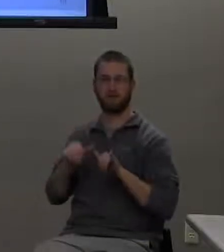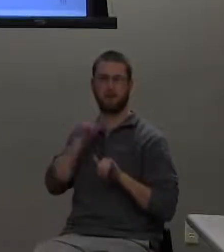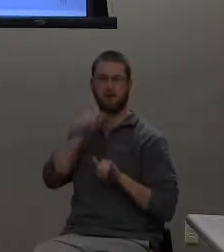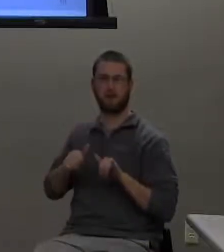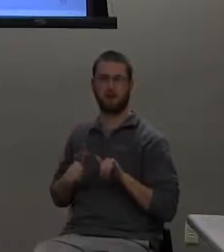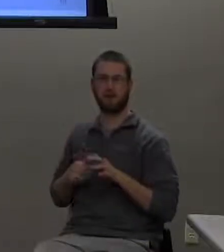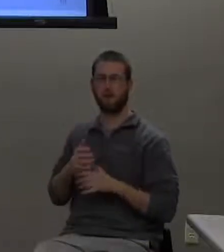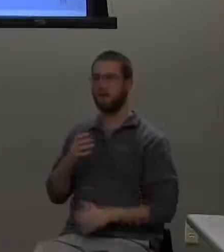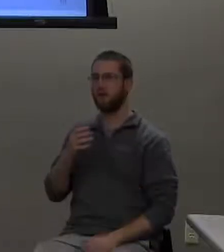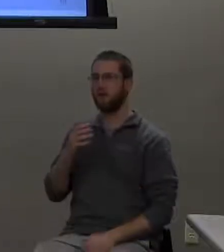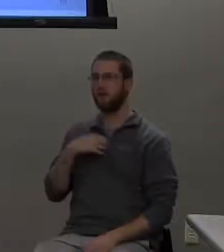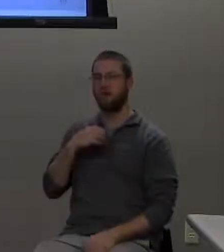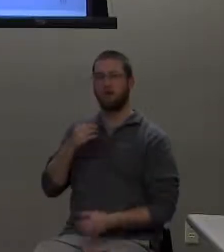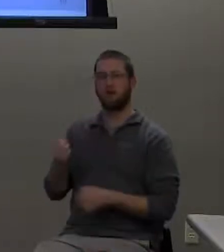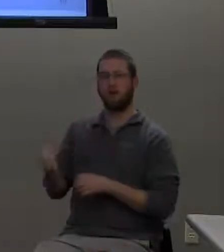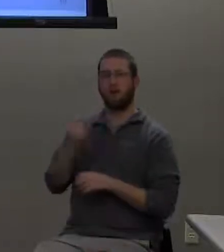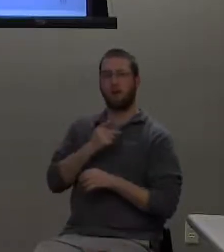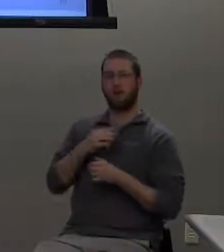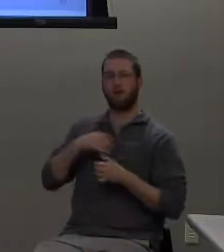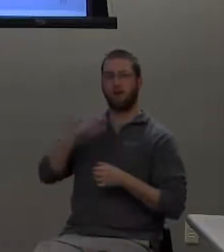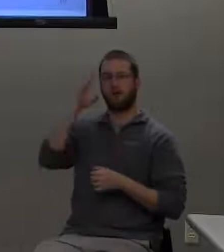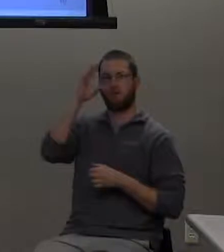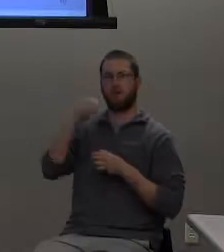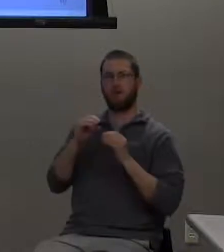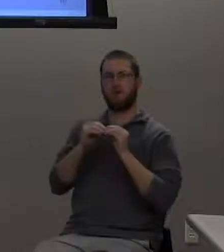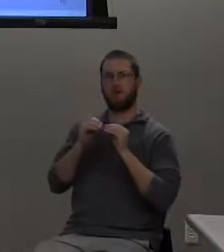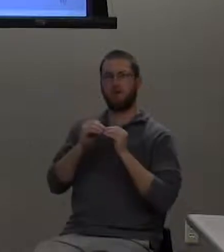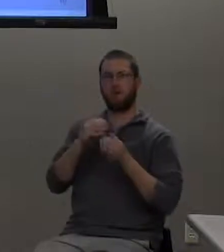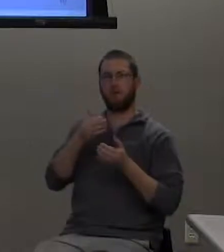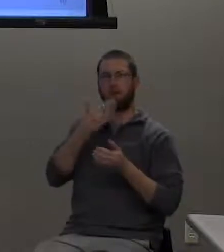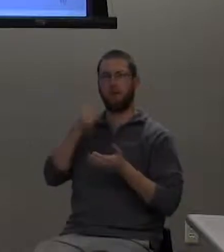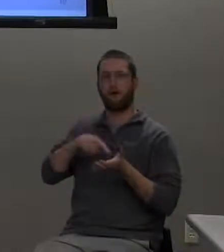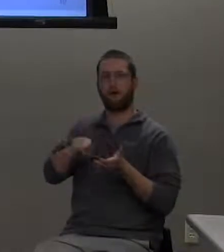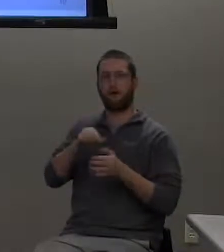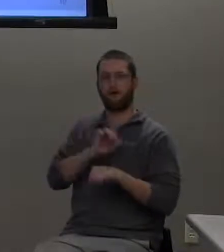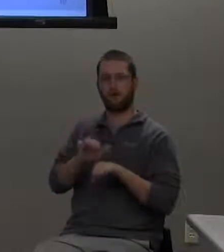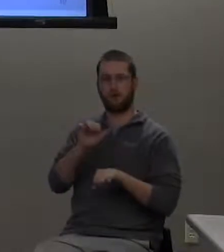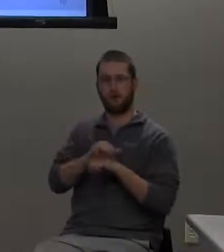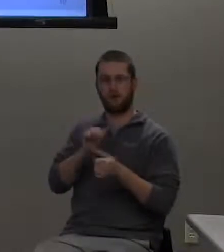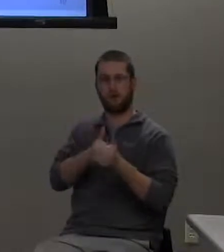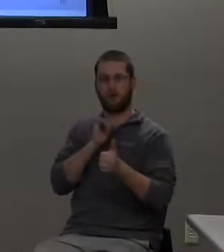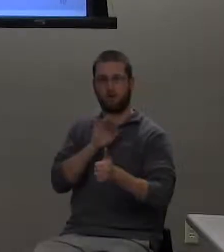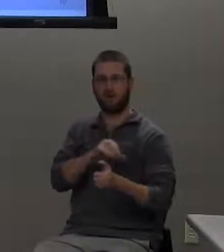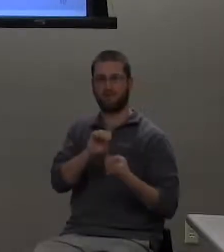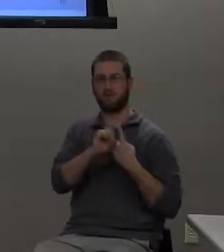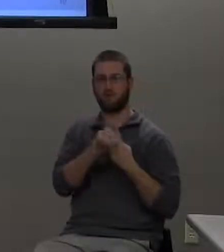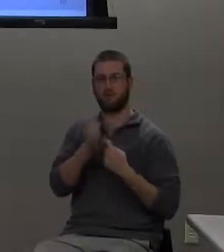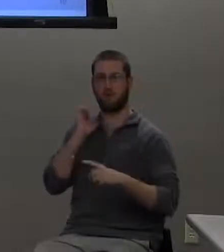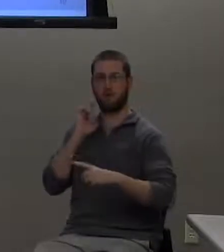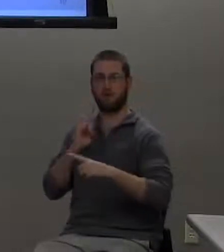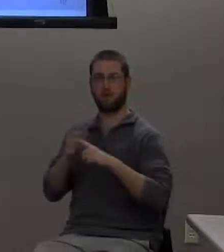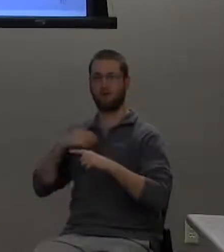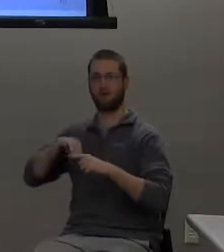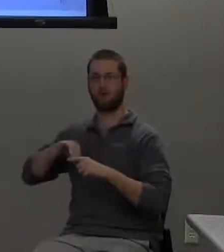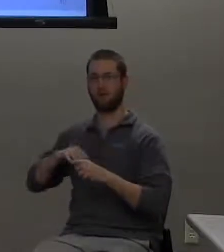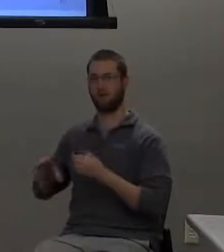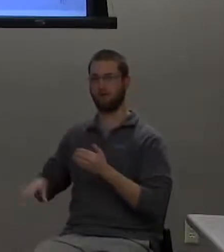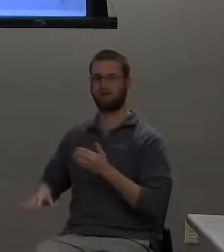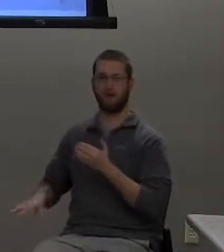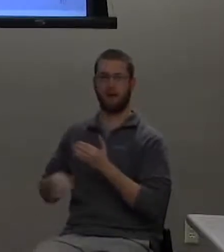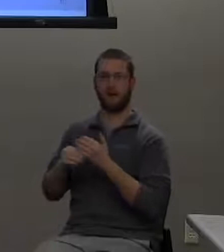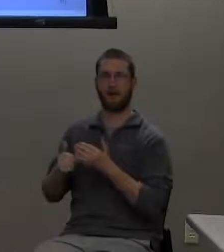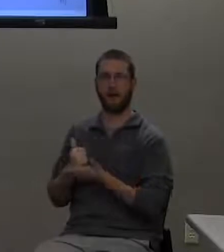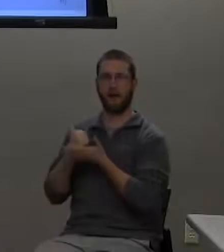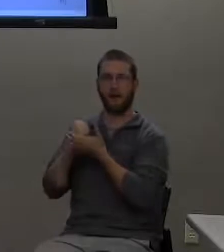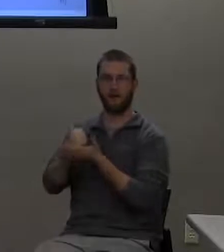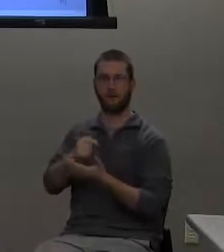number one, it goes back to how do we create better paying jobs so we can avoid that in our community? And number two is, what do we need to put in place to give folks an opportunity to be part